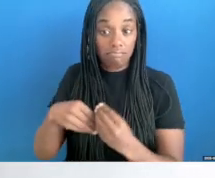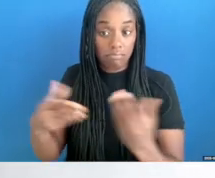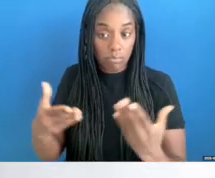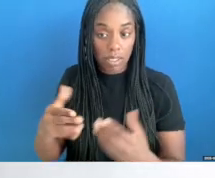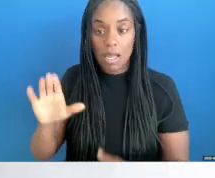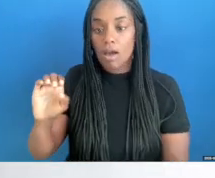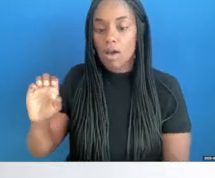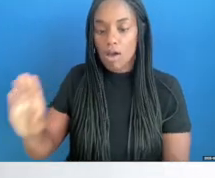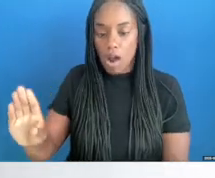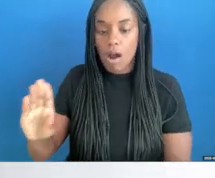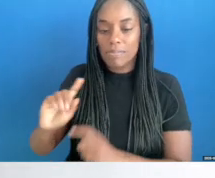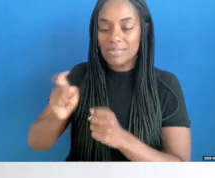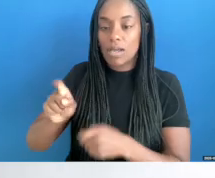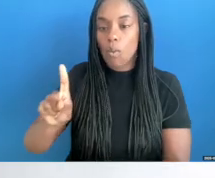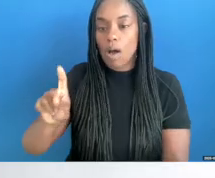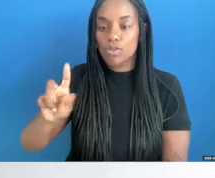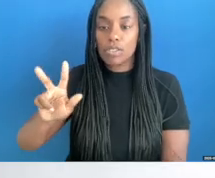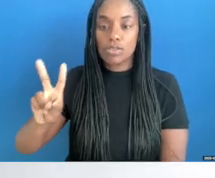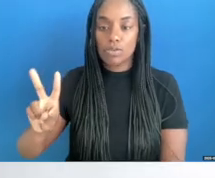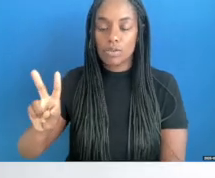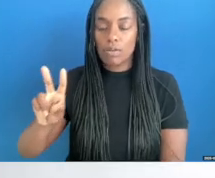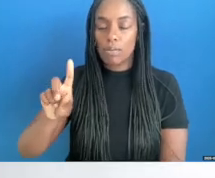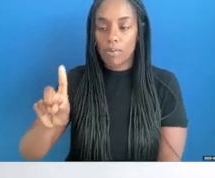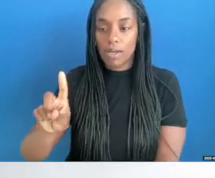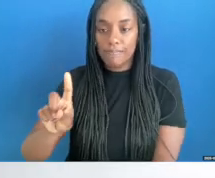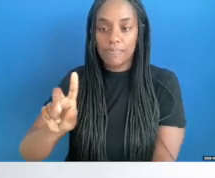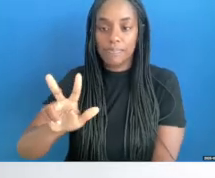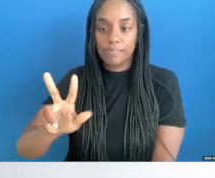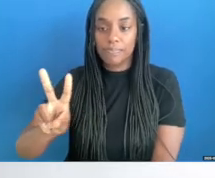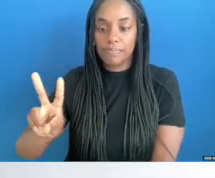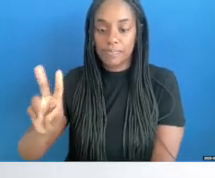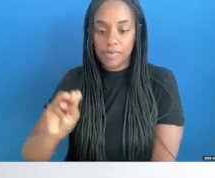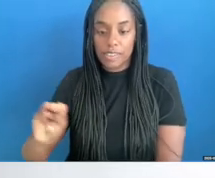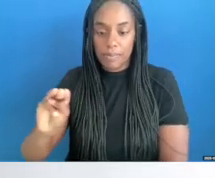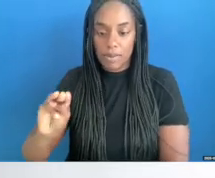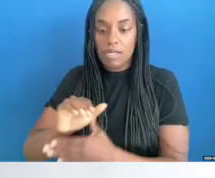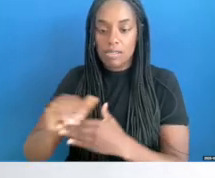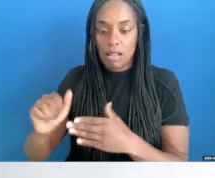million from the Air Pollution Control Fund due to a legal settlement.